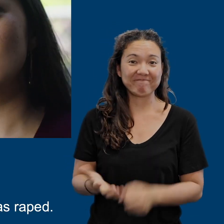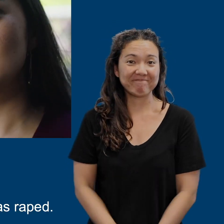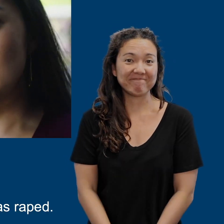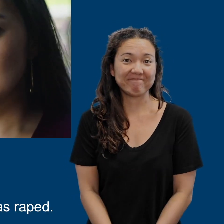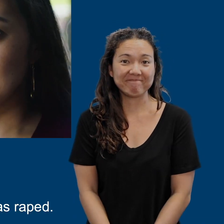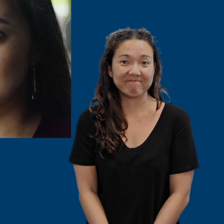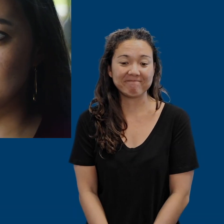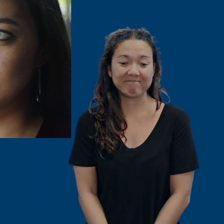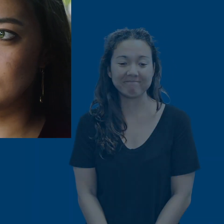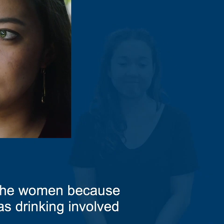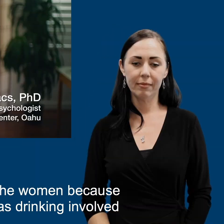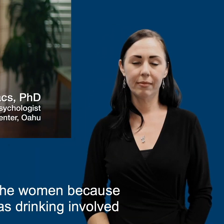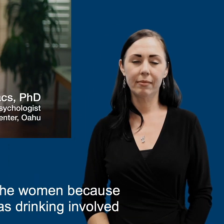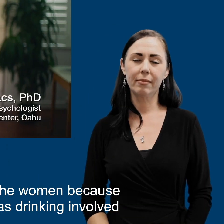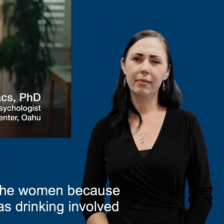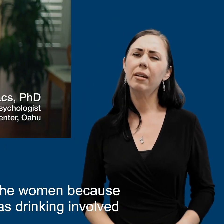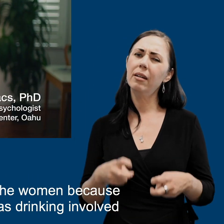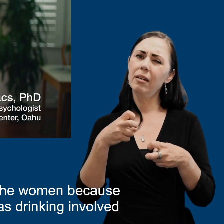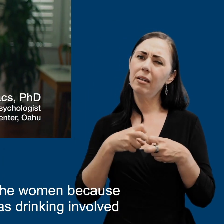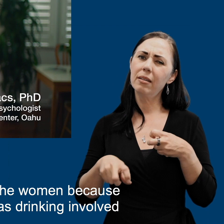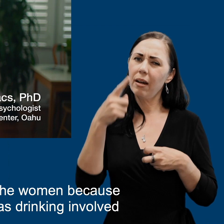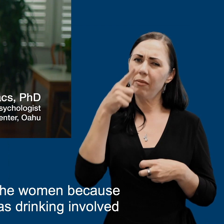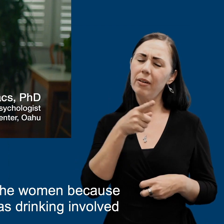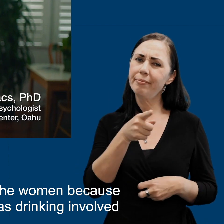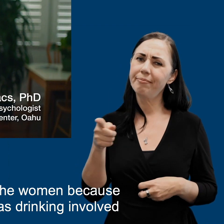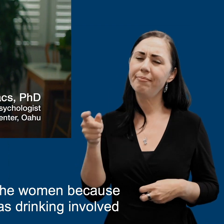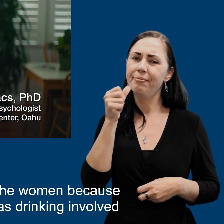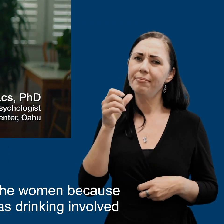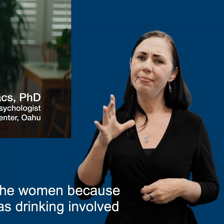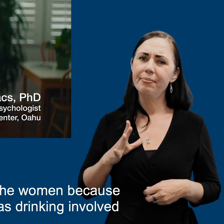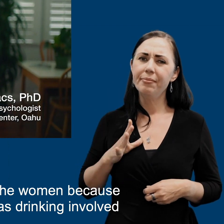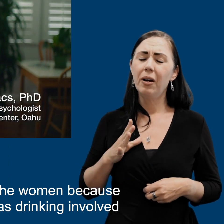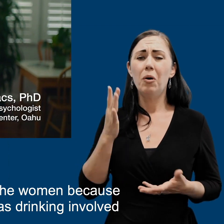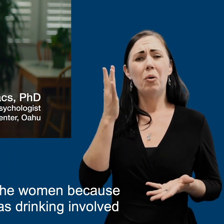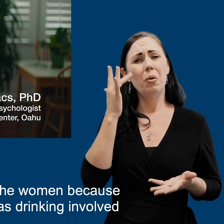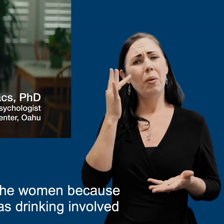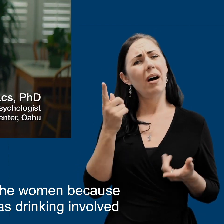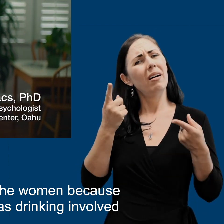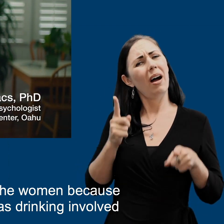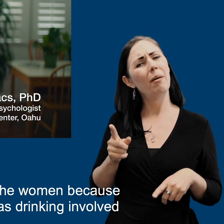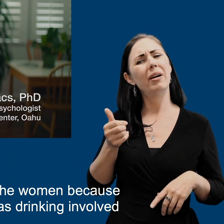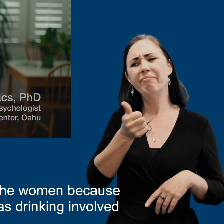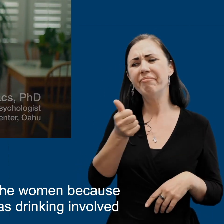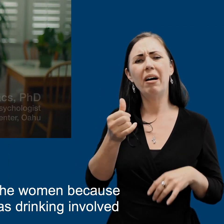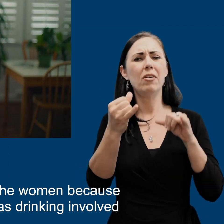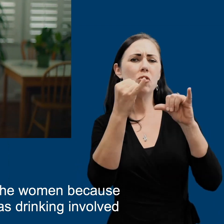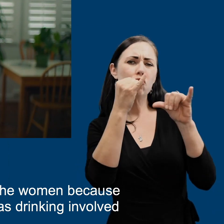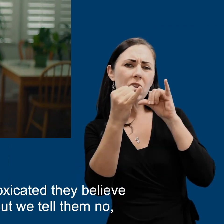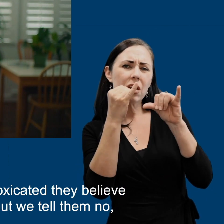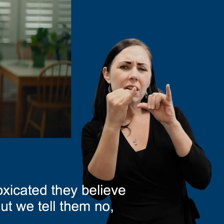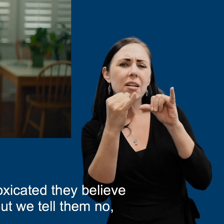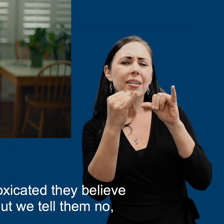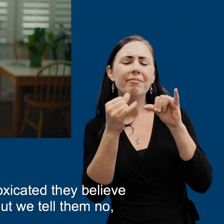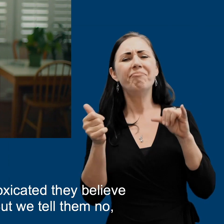And I was raped. It's very difficult for the women because a lot of times there were drinking